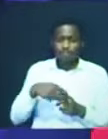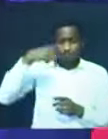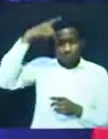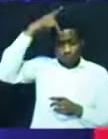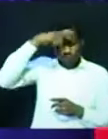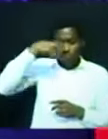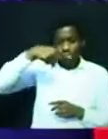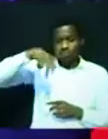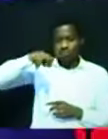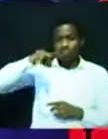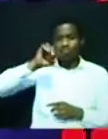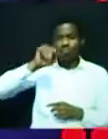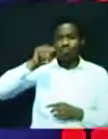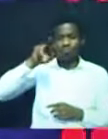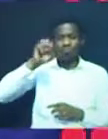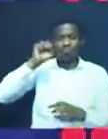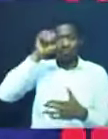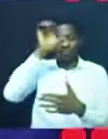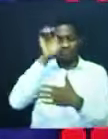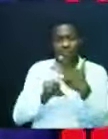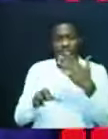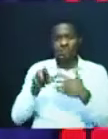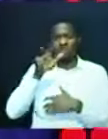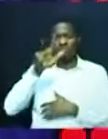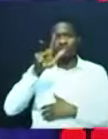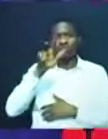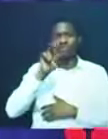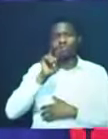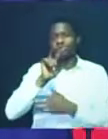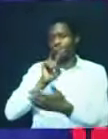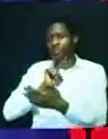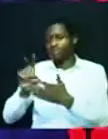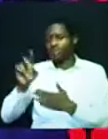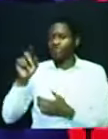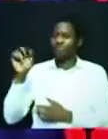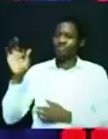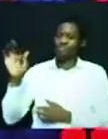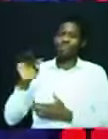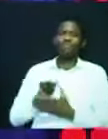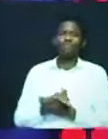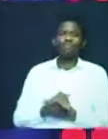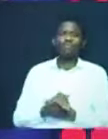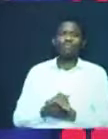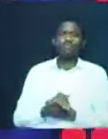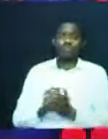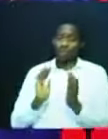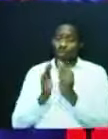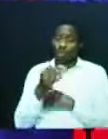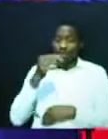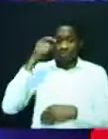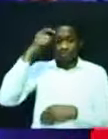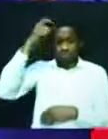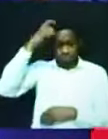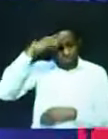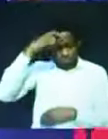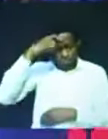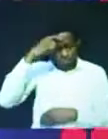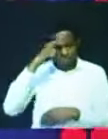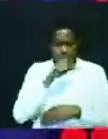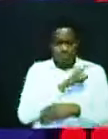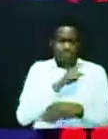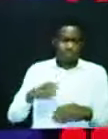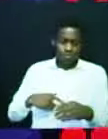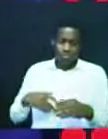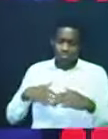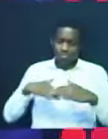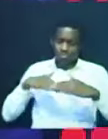Proverbs 3 verse 19. By wisdom, the Lord laid the earth's foundation. By